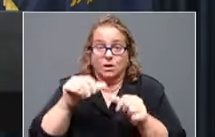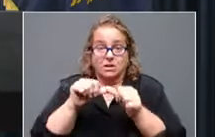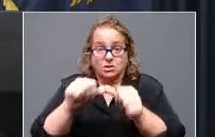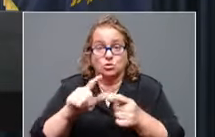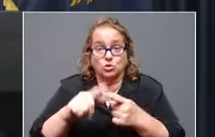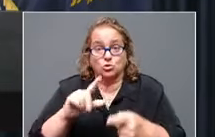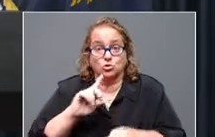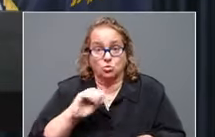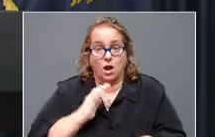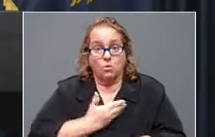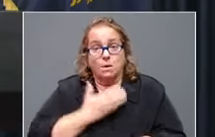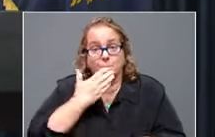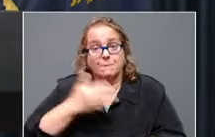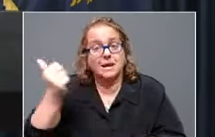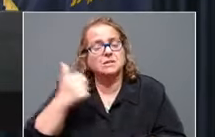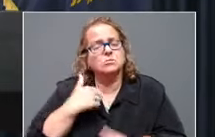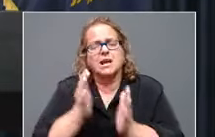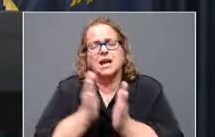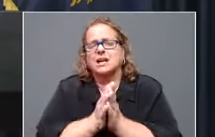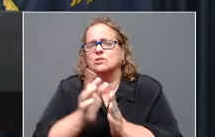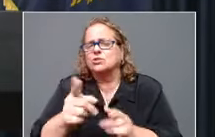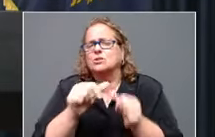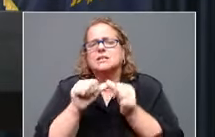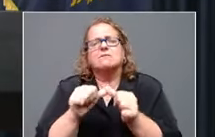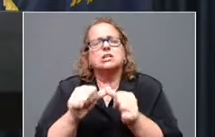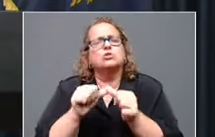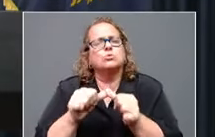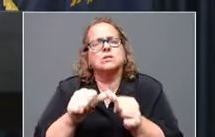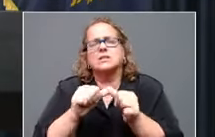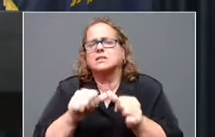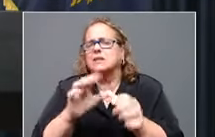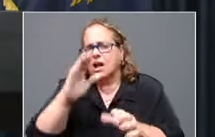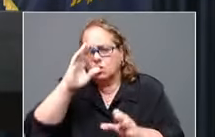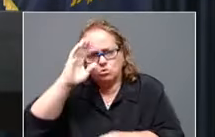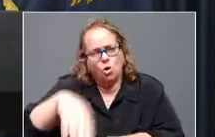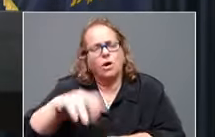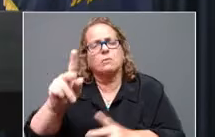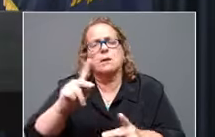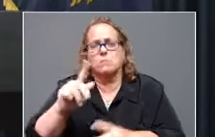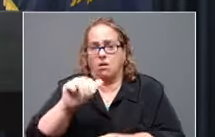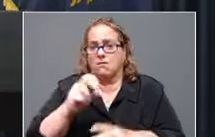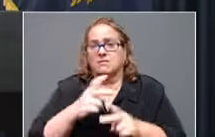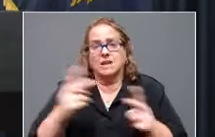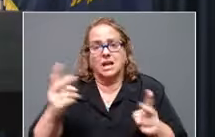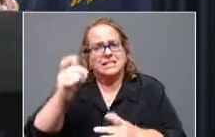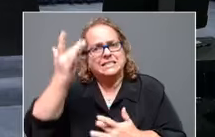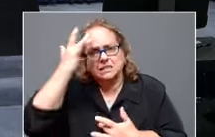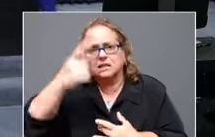scared of what's to come and exhausted from what they've been through. Thank you.